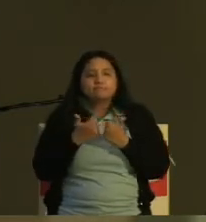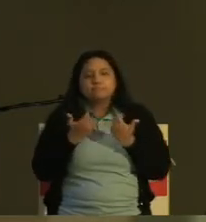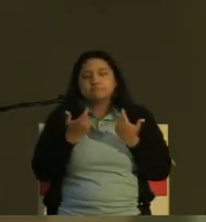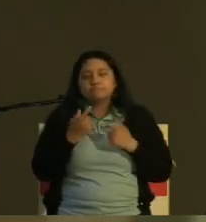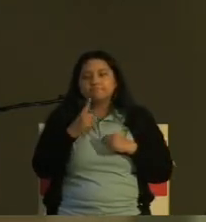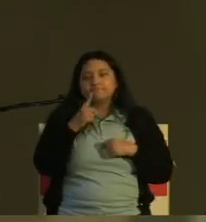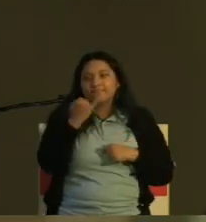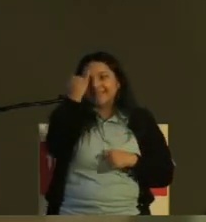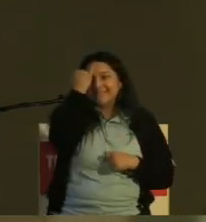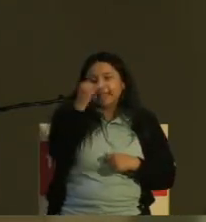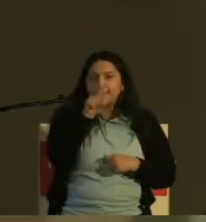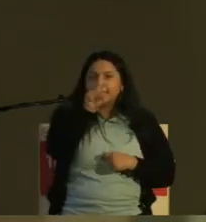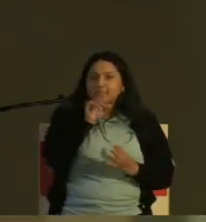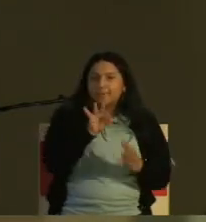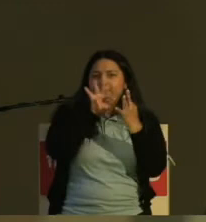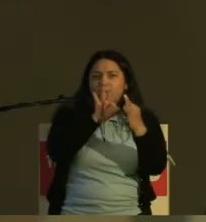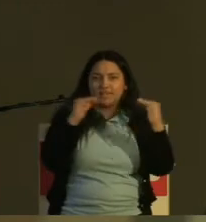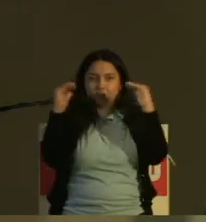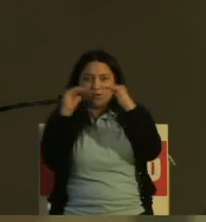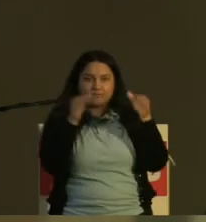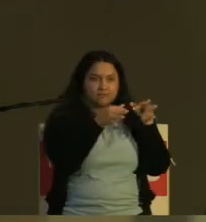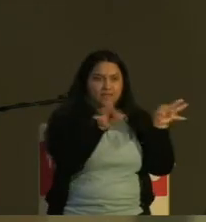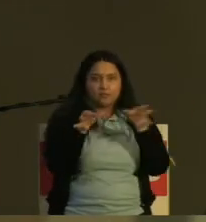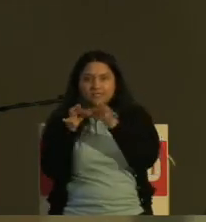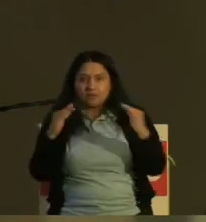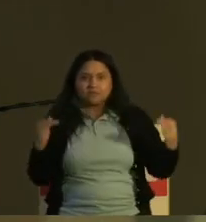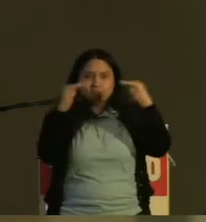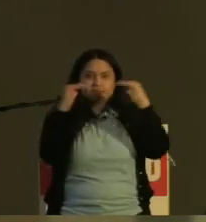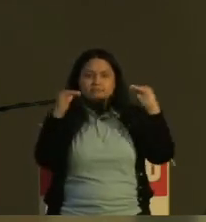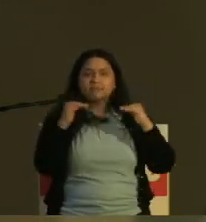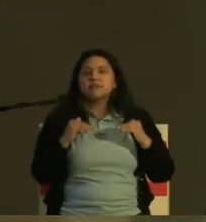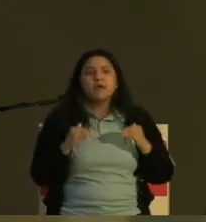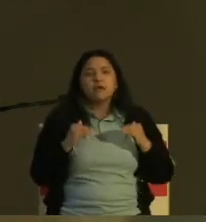perfect equivalence. It rejects simple binaries.